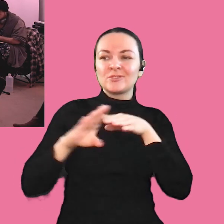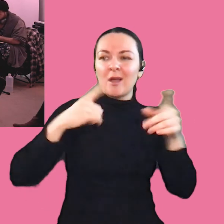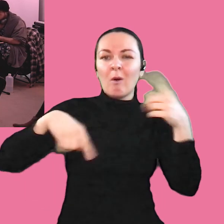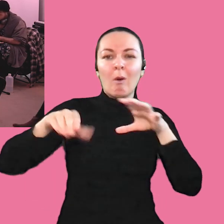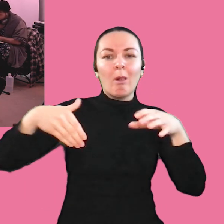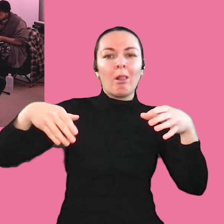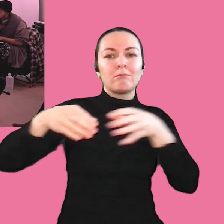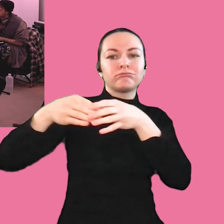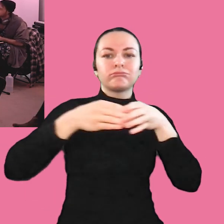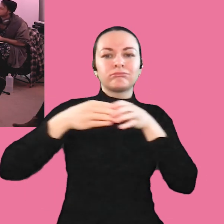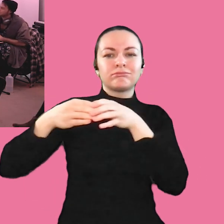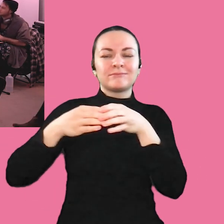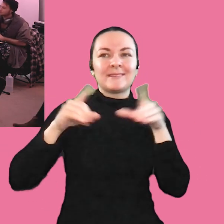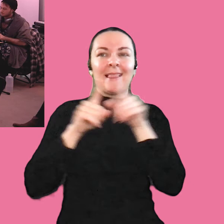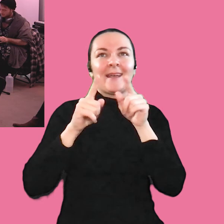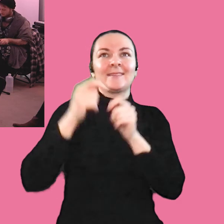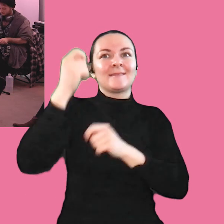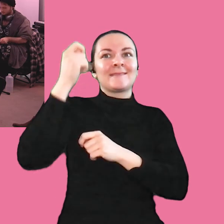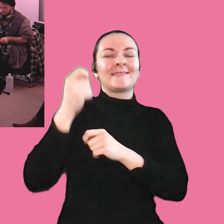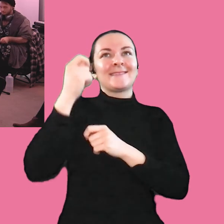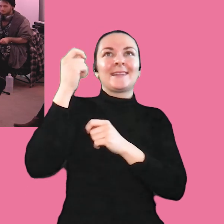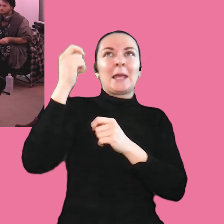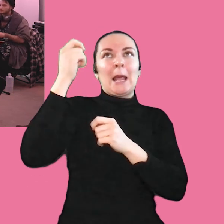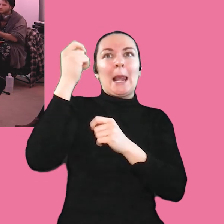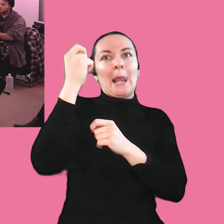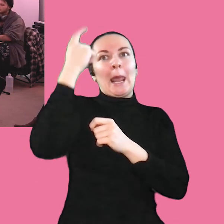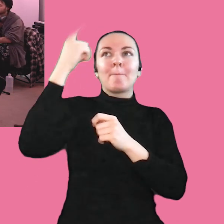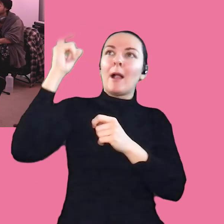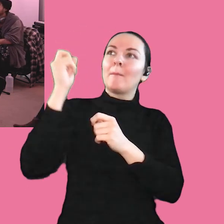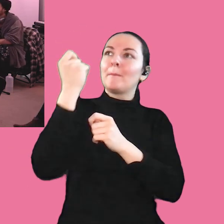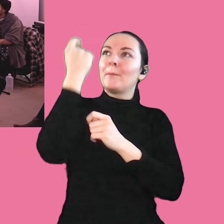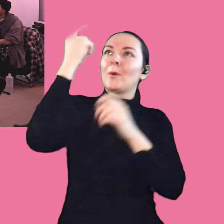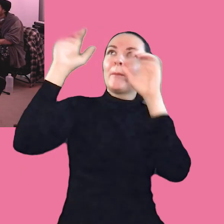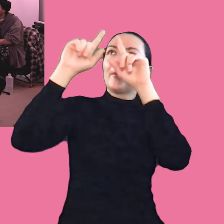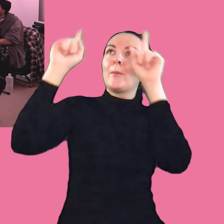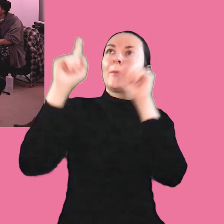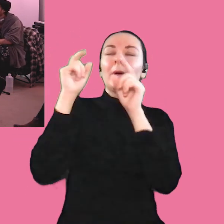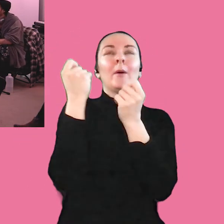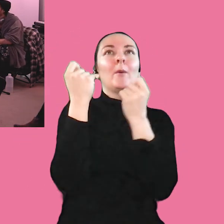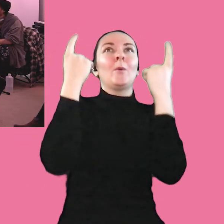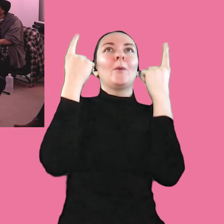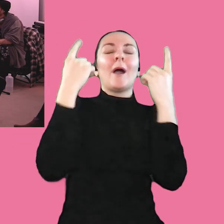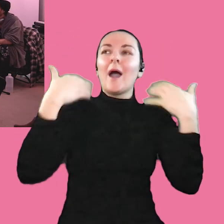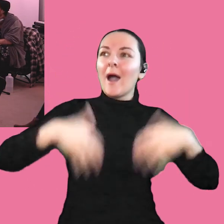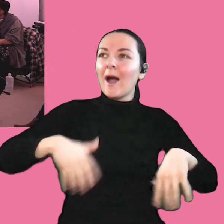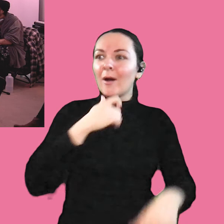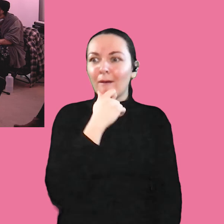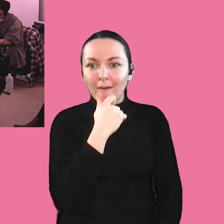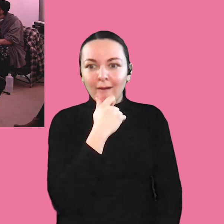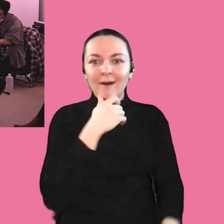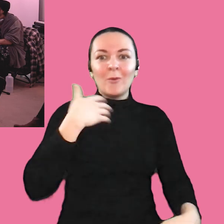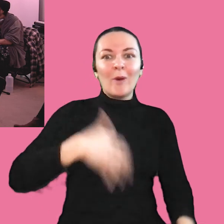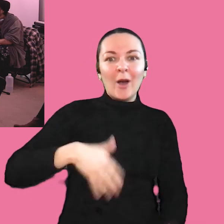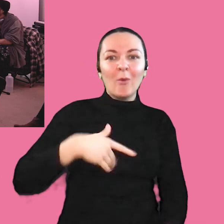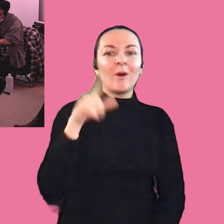asked them, what were the light bulb moments of like when you started caring about climate change and what you can do about it? And everyone said there